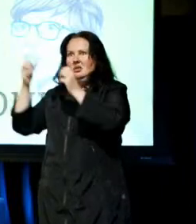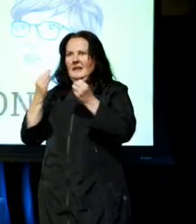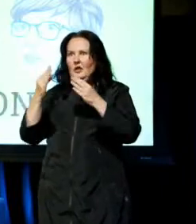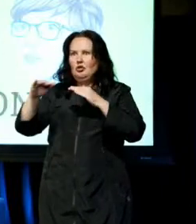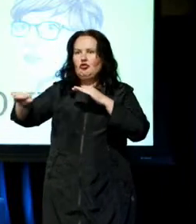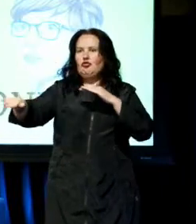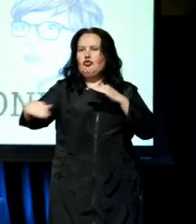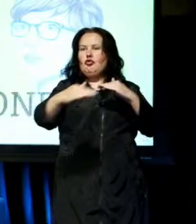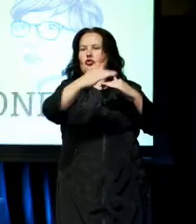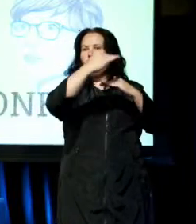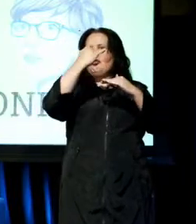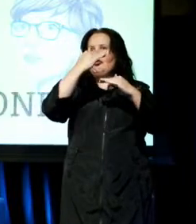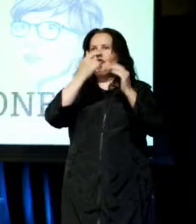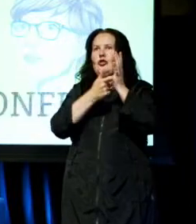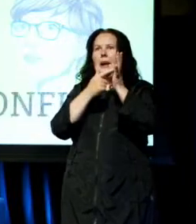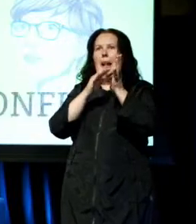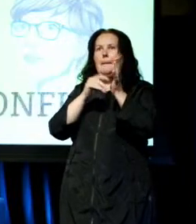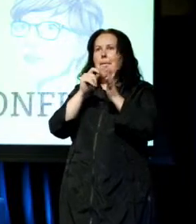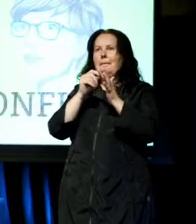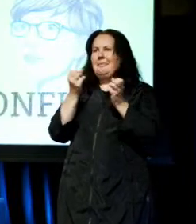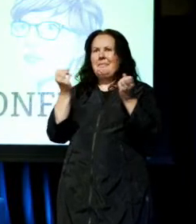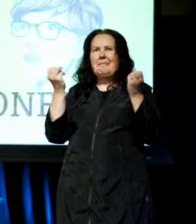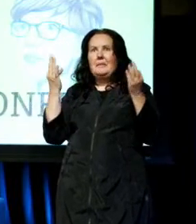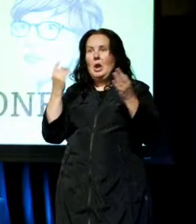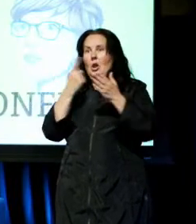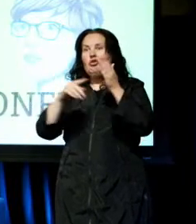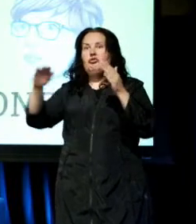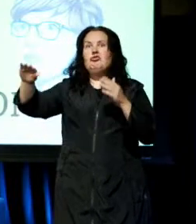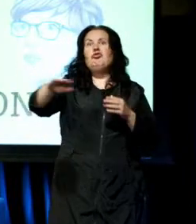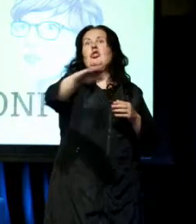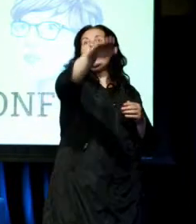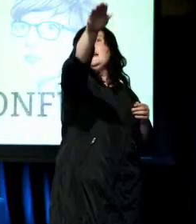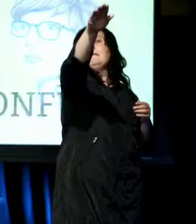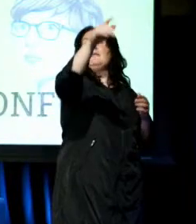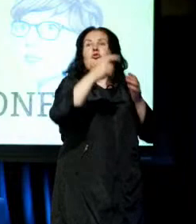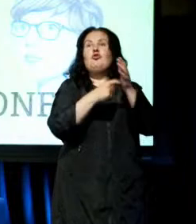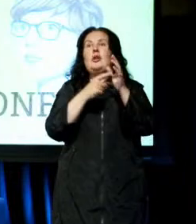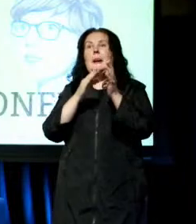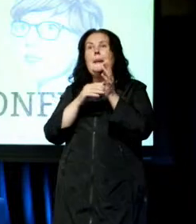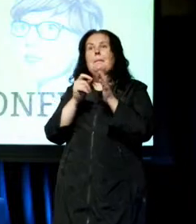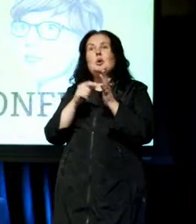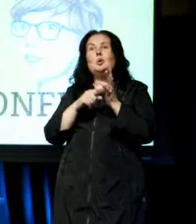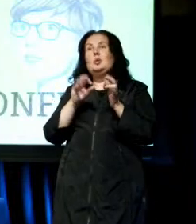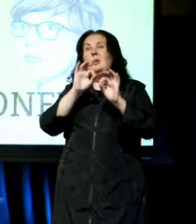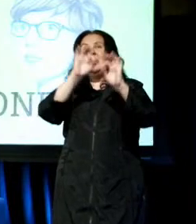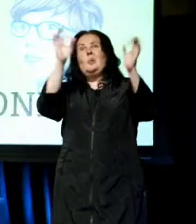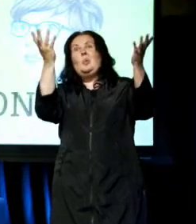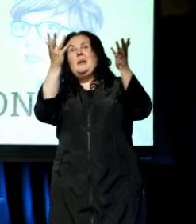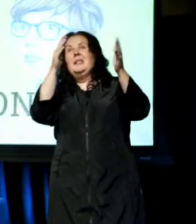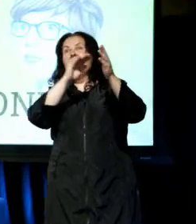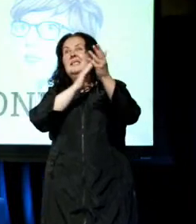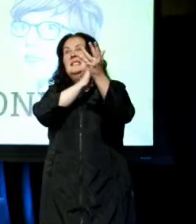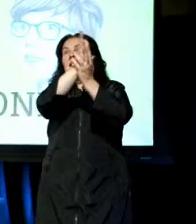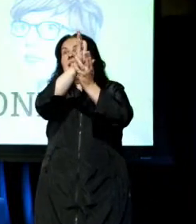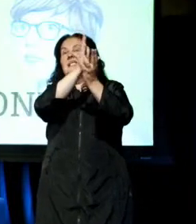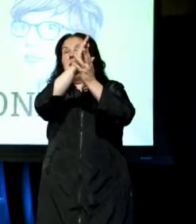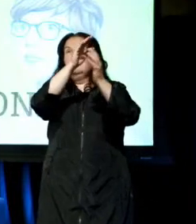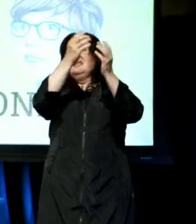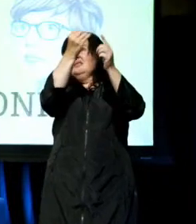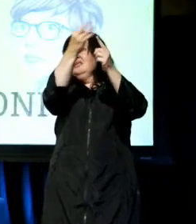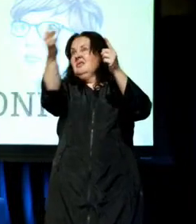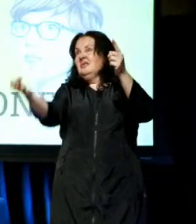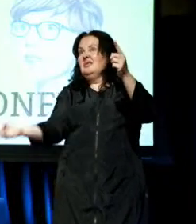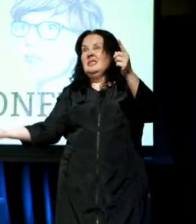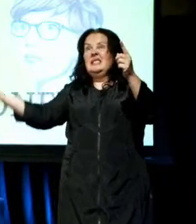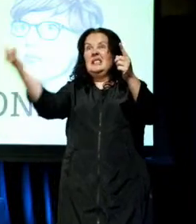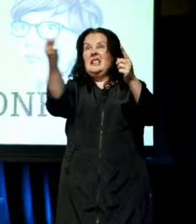nowhere or something? It was just like, the set was one big visual joke. And the more you looked at it, the more there was, I met one of my favorite